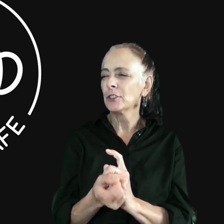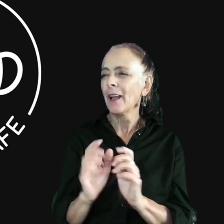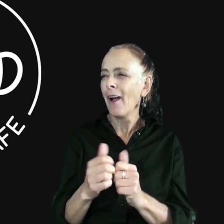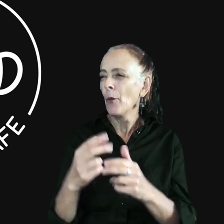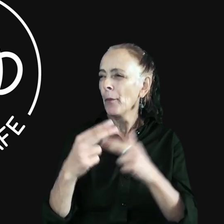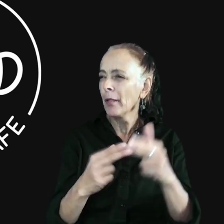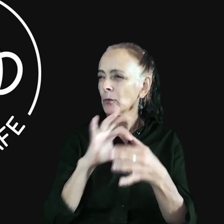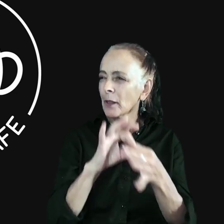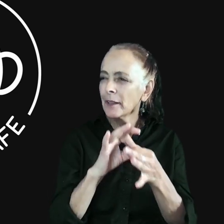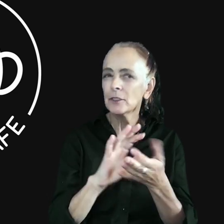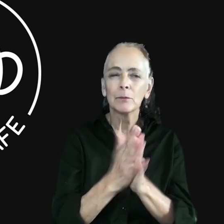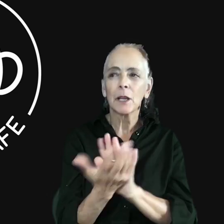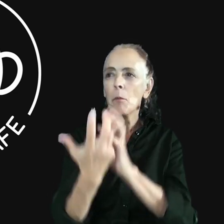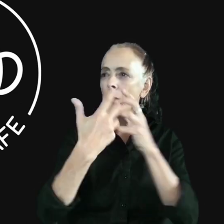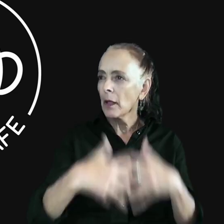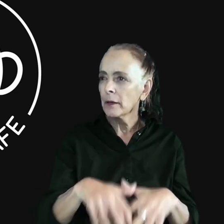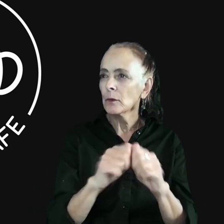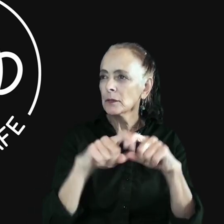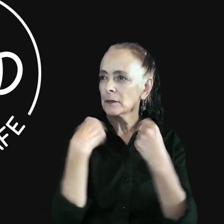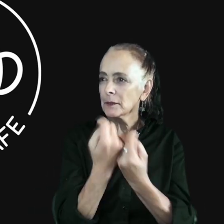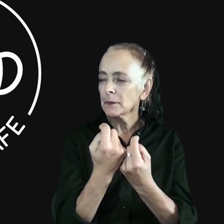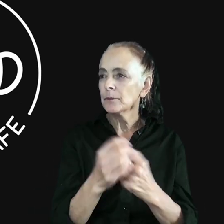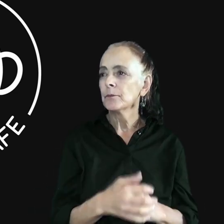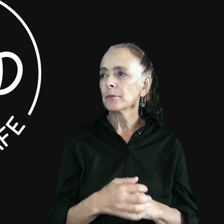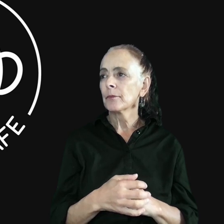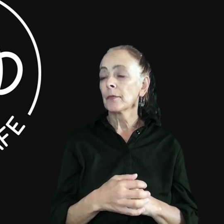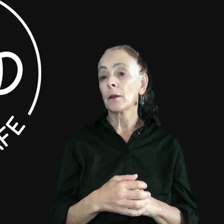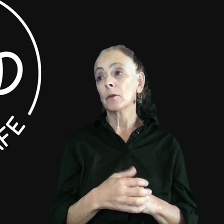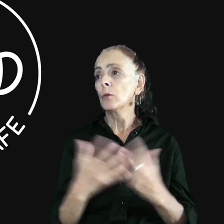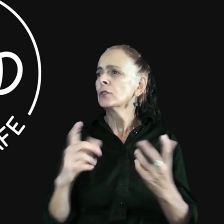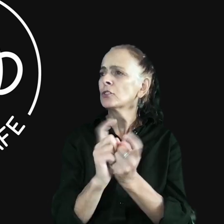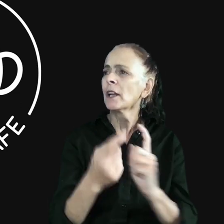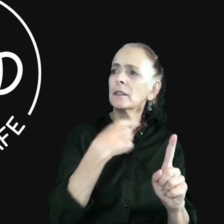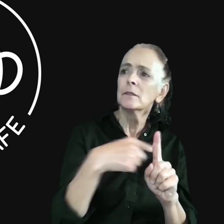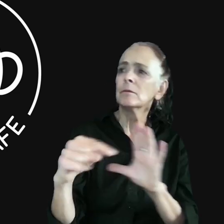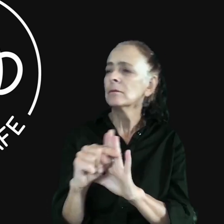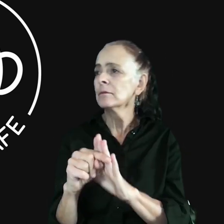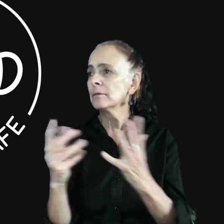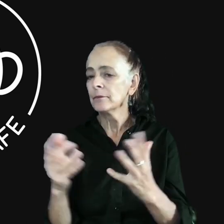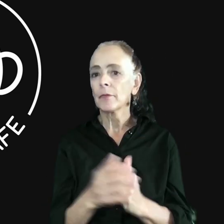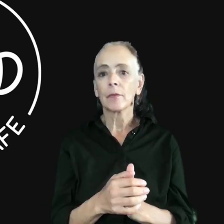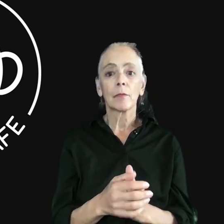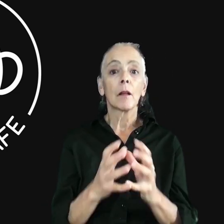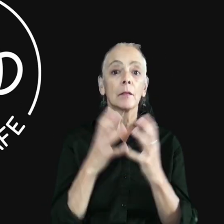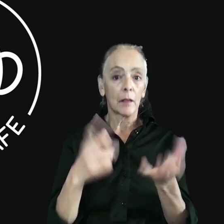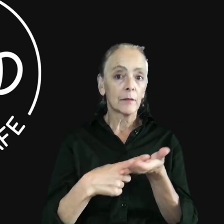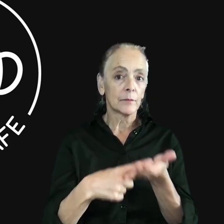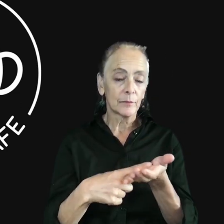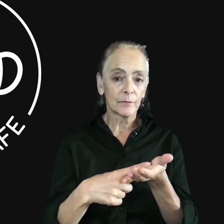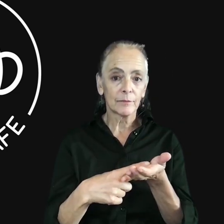becoming blended um you know and for better or for worse and there was a lot of conversation